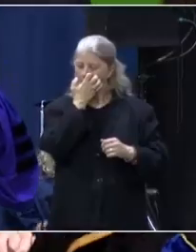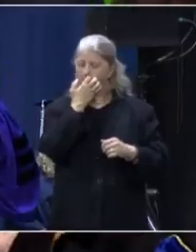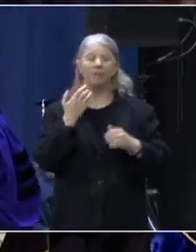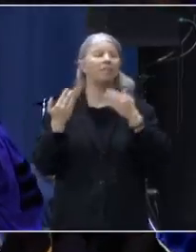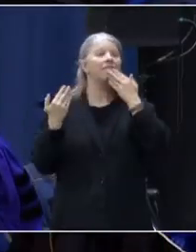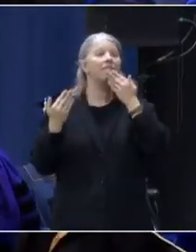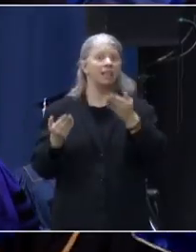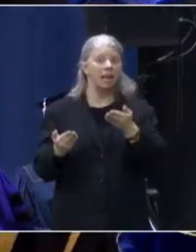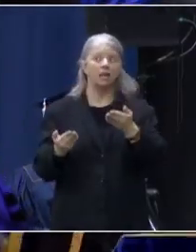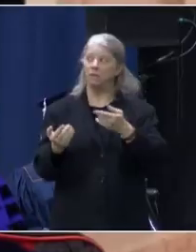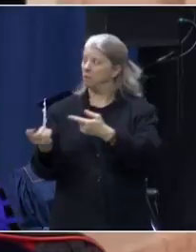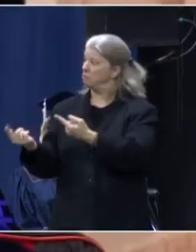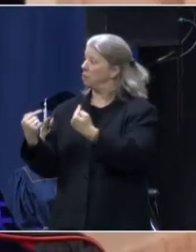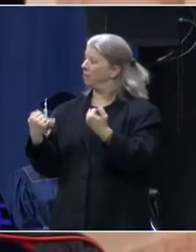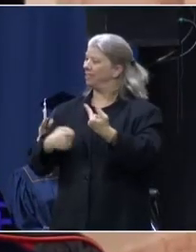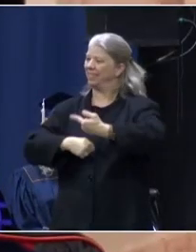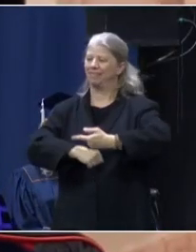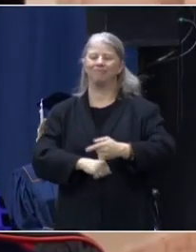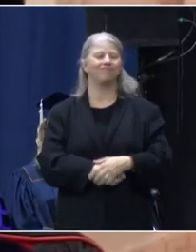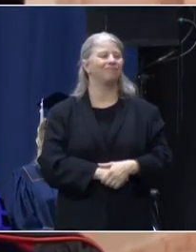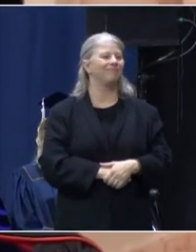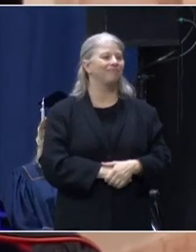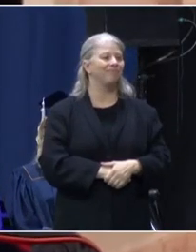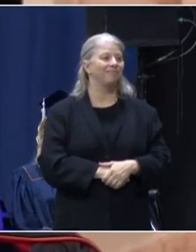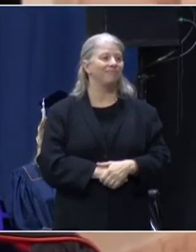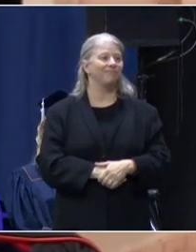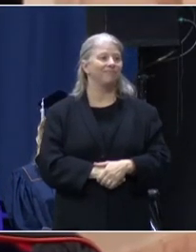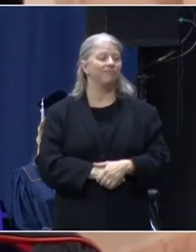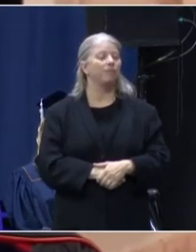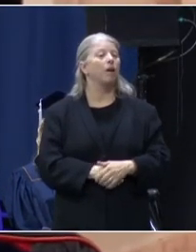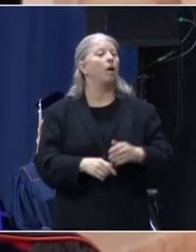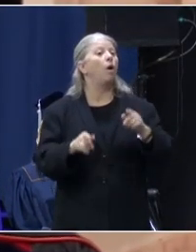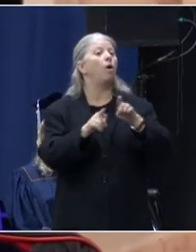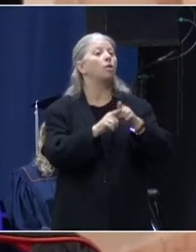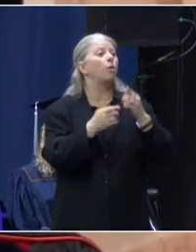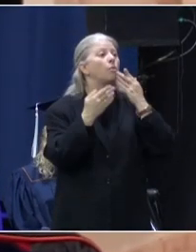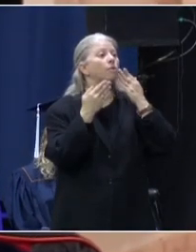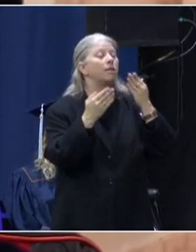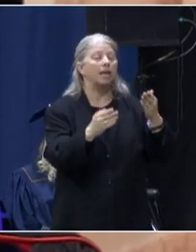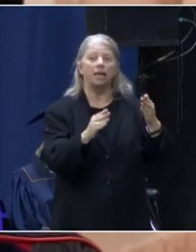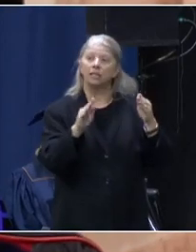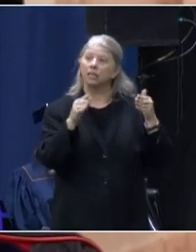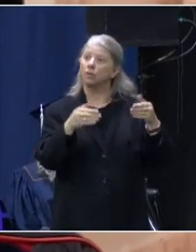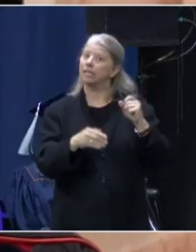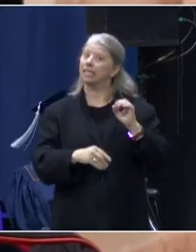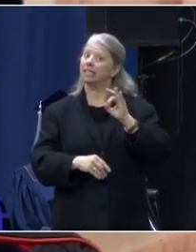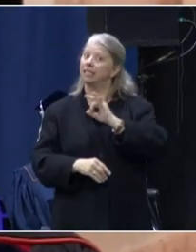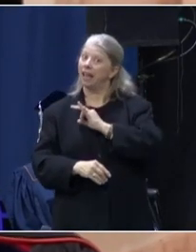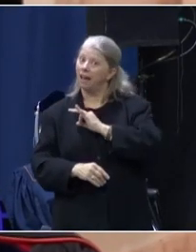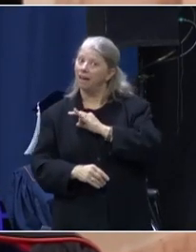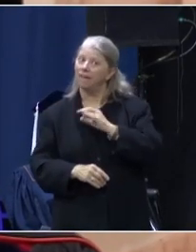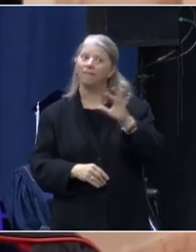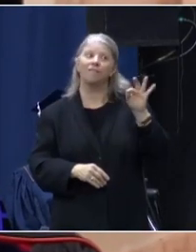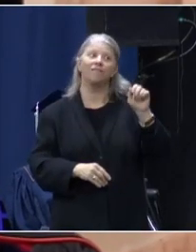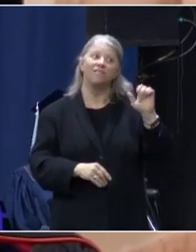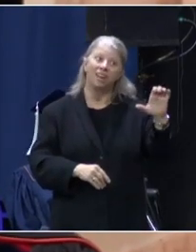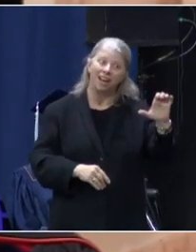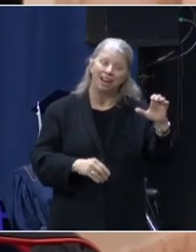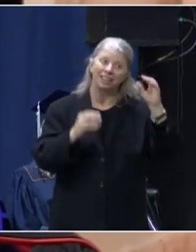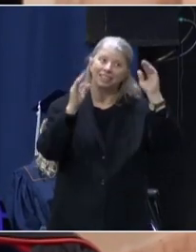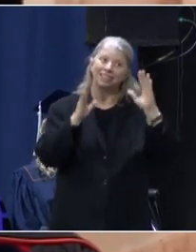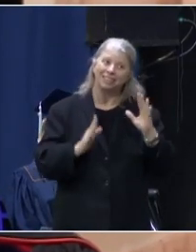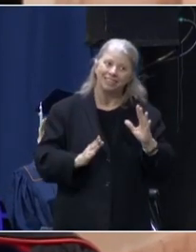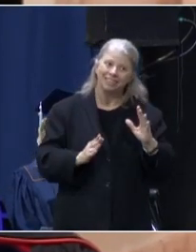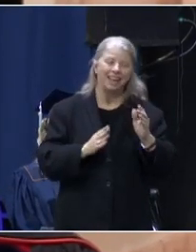Thank you for joining in today's celebration. Thank you also to the dedicated staff, faculty, and